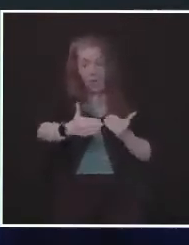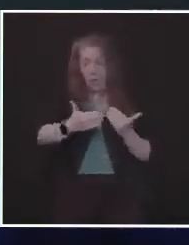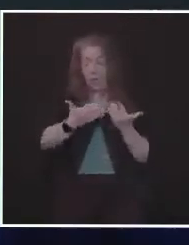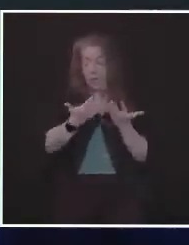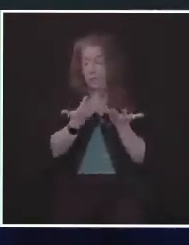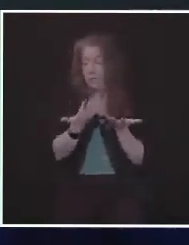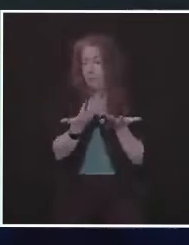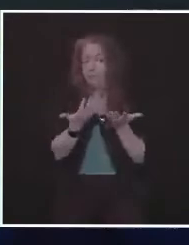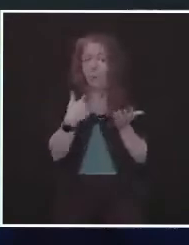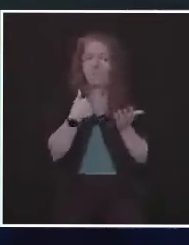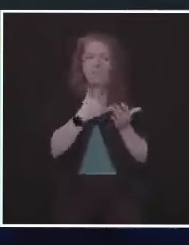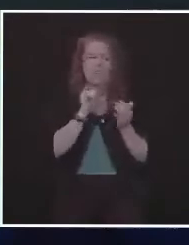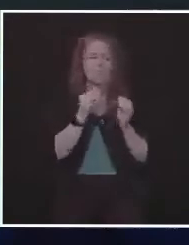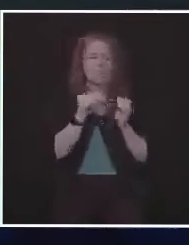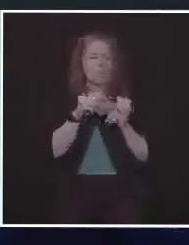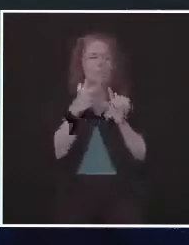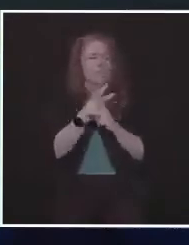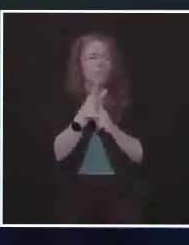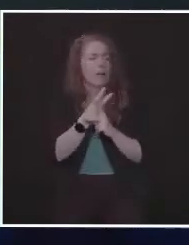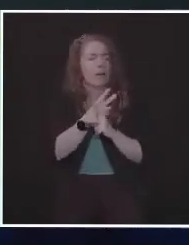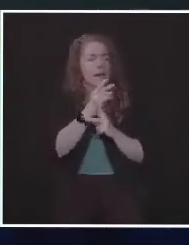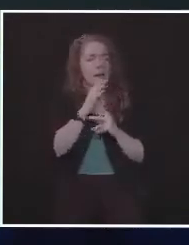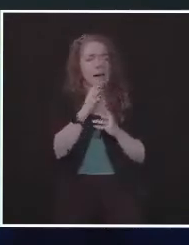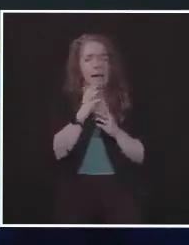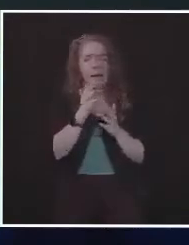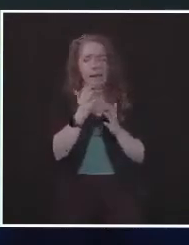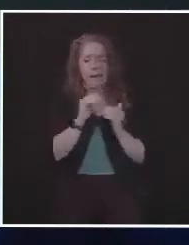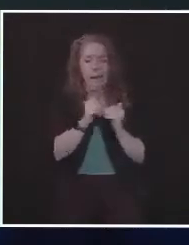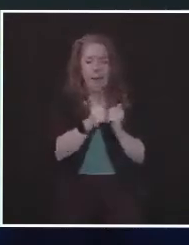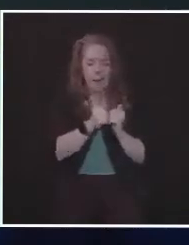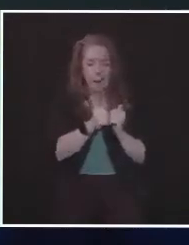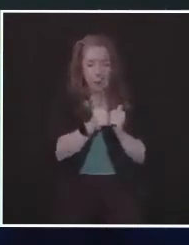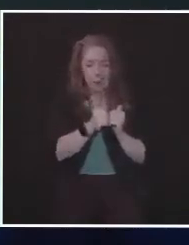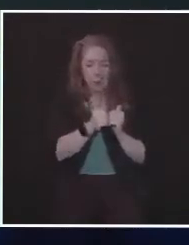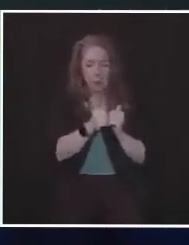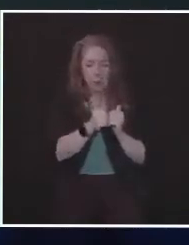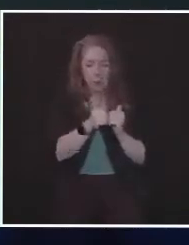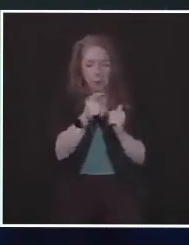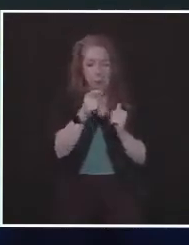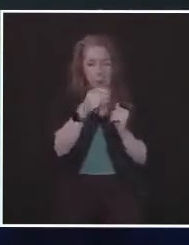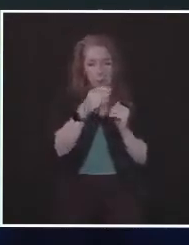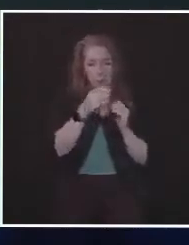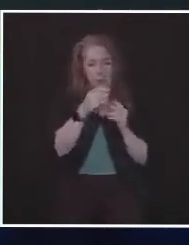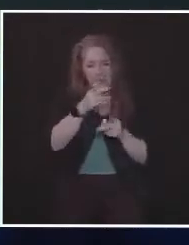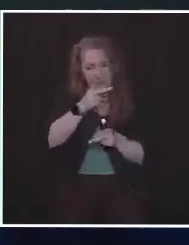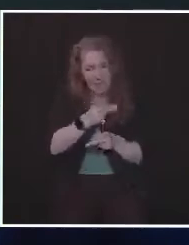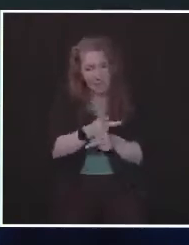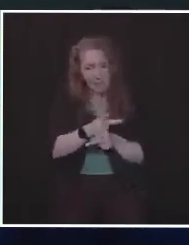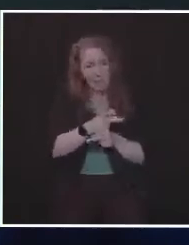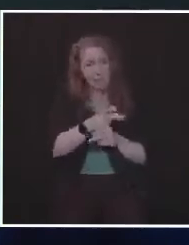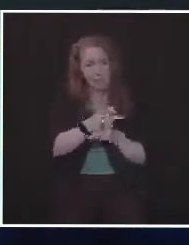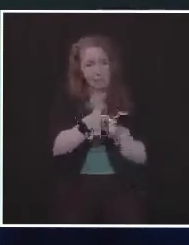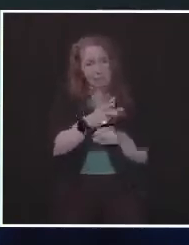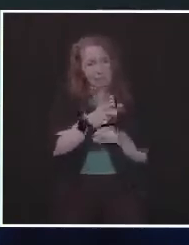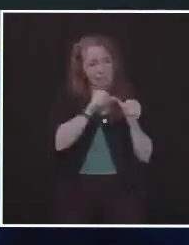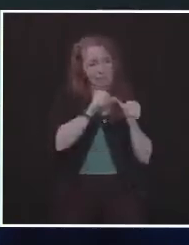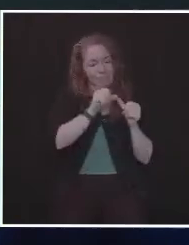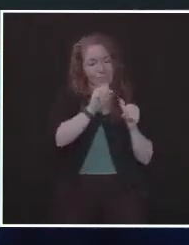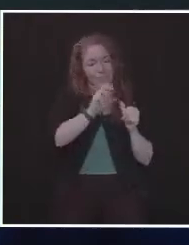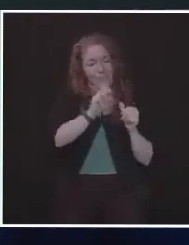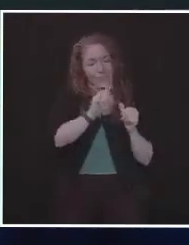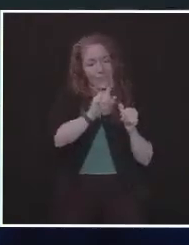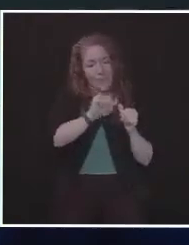figure out how to move to sustainable and cost-effective and reliable, you know,